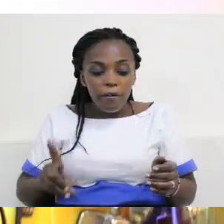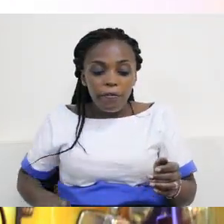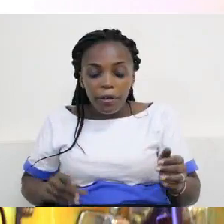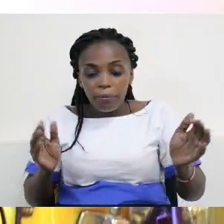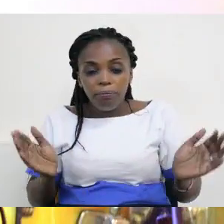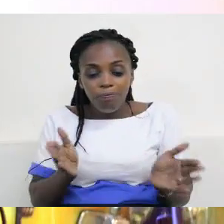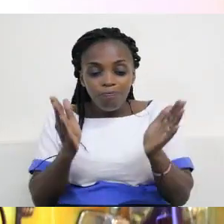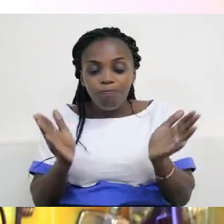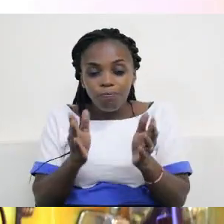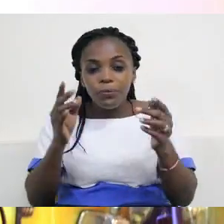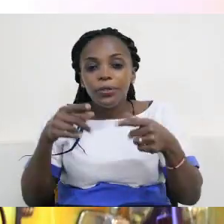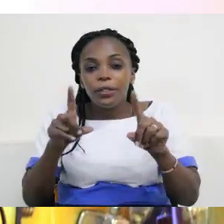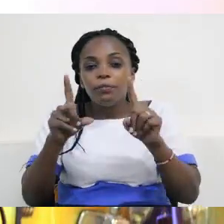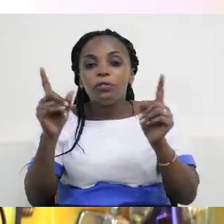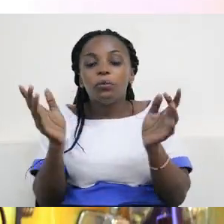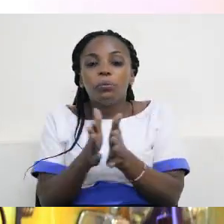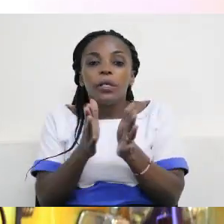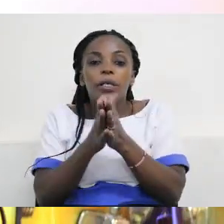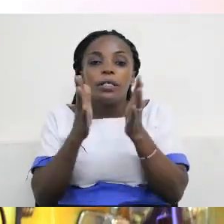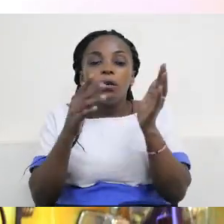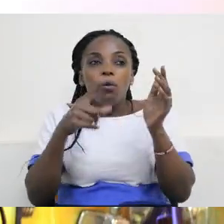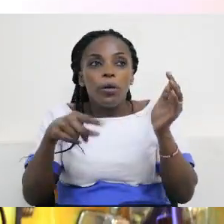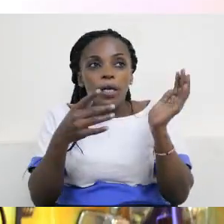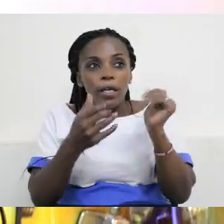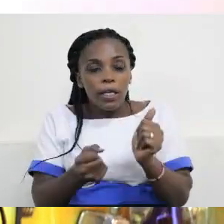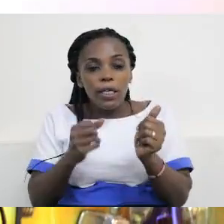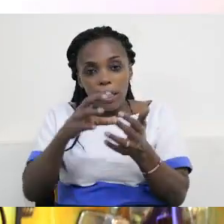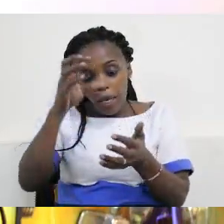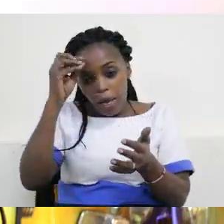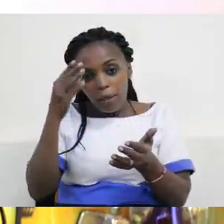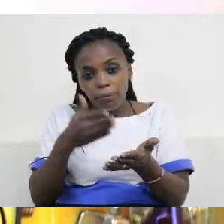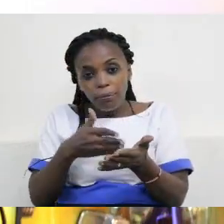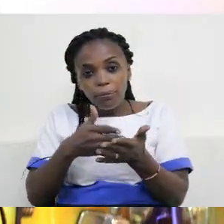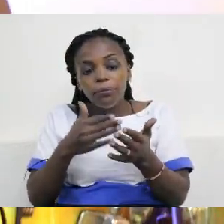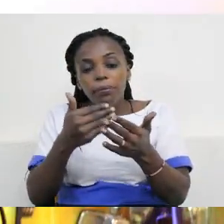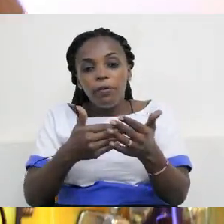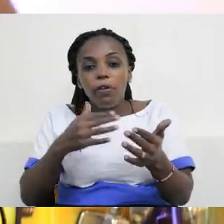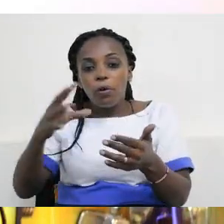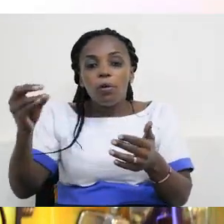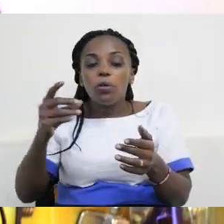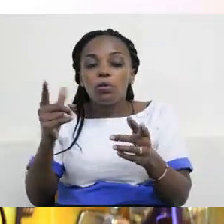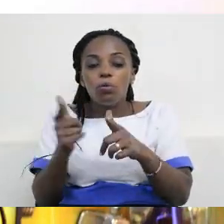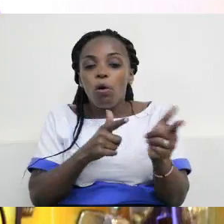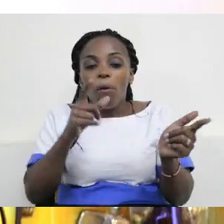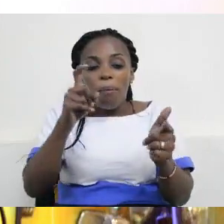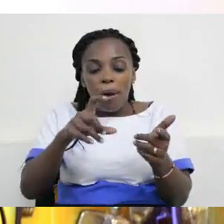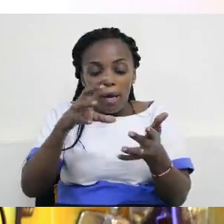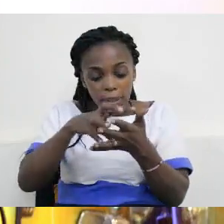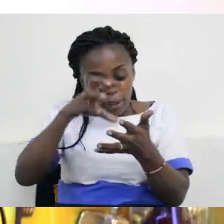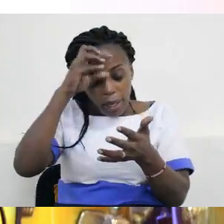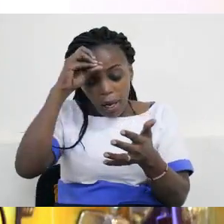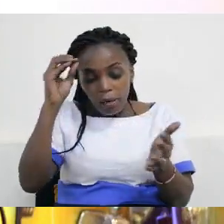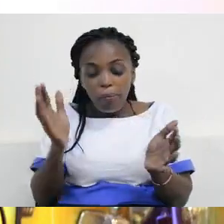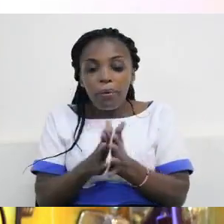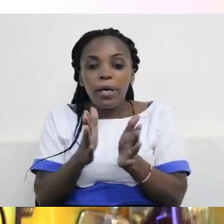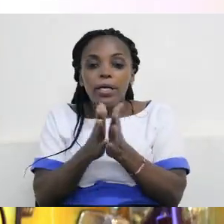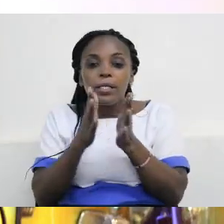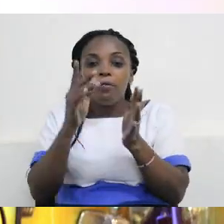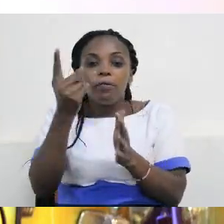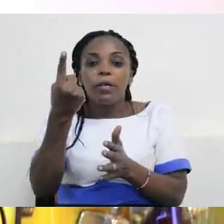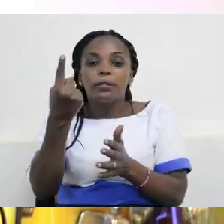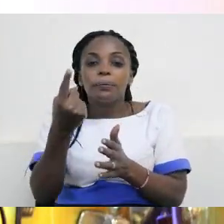encouraged himself to praise, and we need to learn that before we go to war. We must let praise